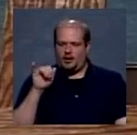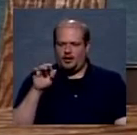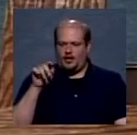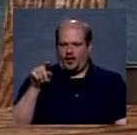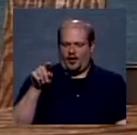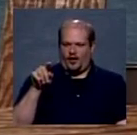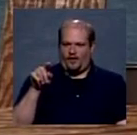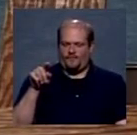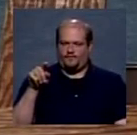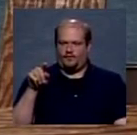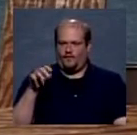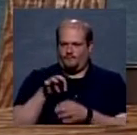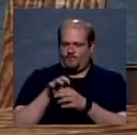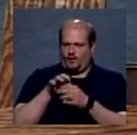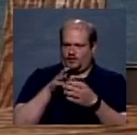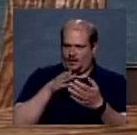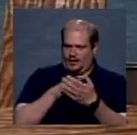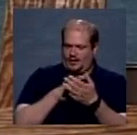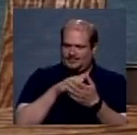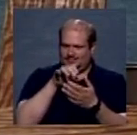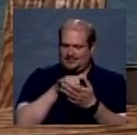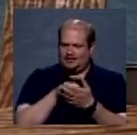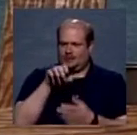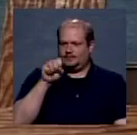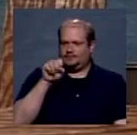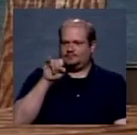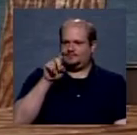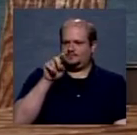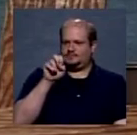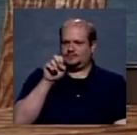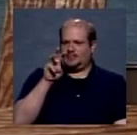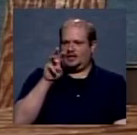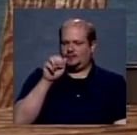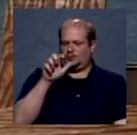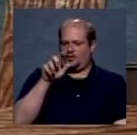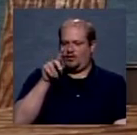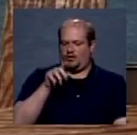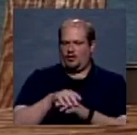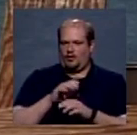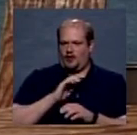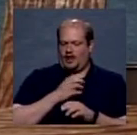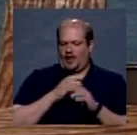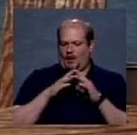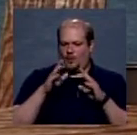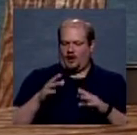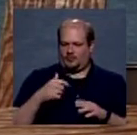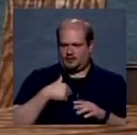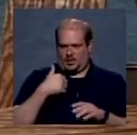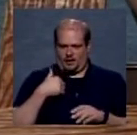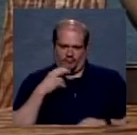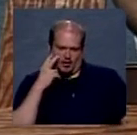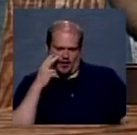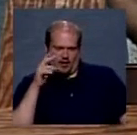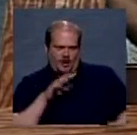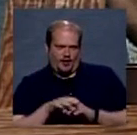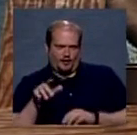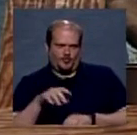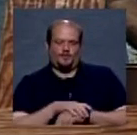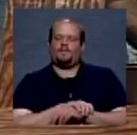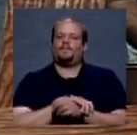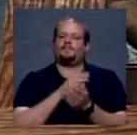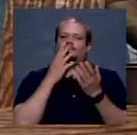gotten them to vote against that sidewalk over there on our house. I had my ammunition ready.